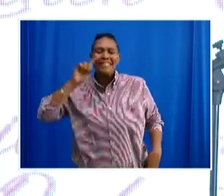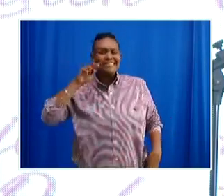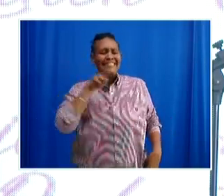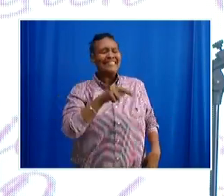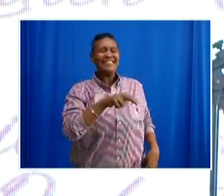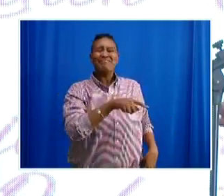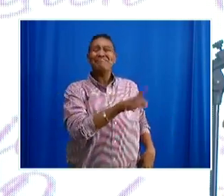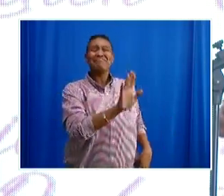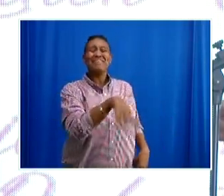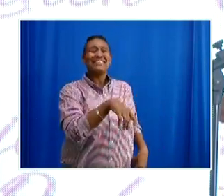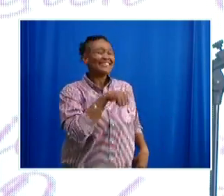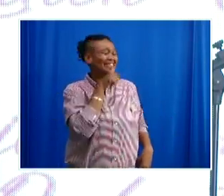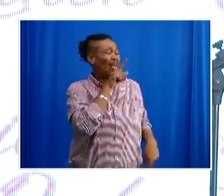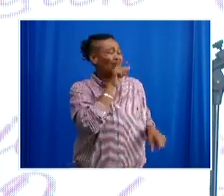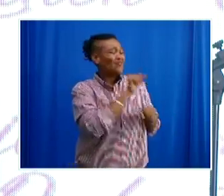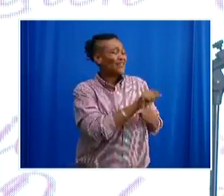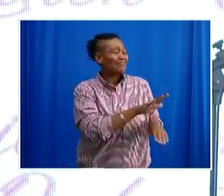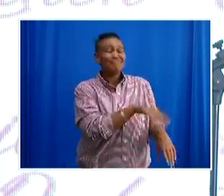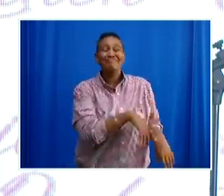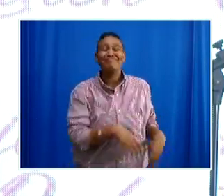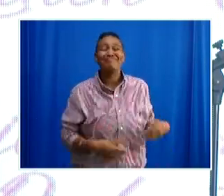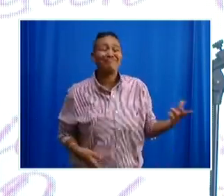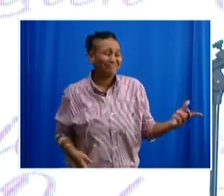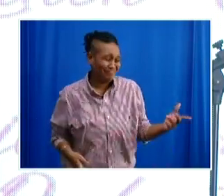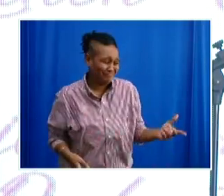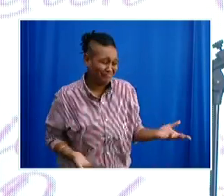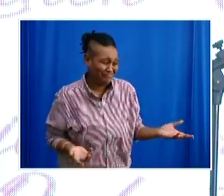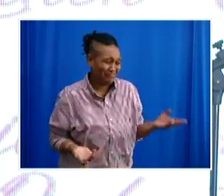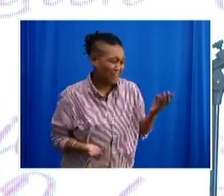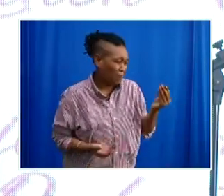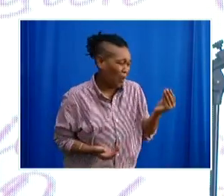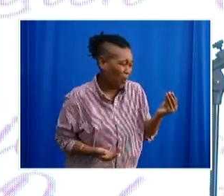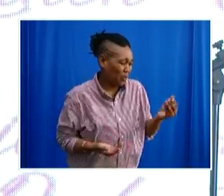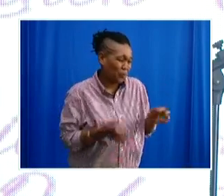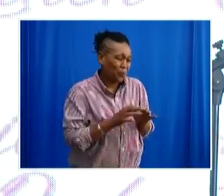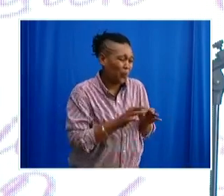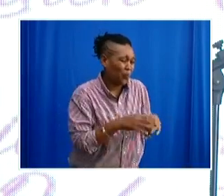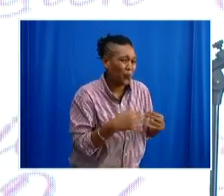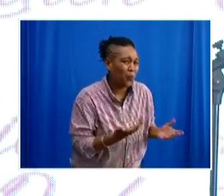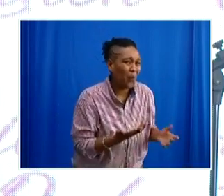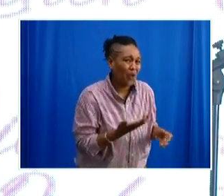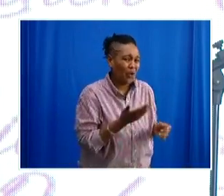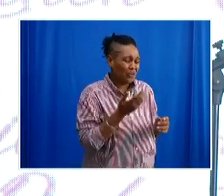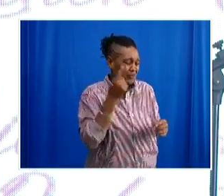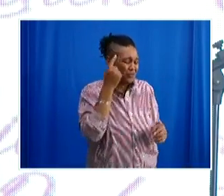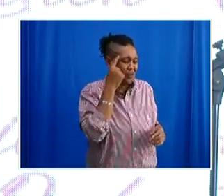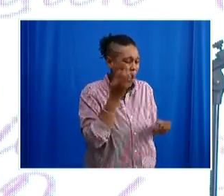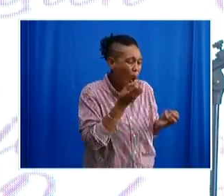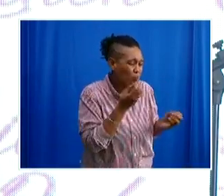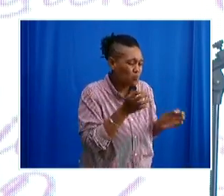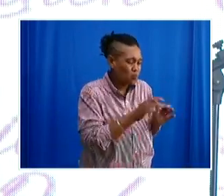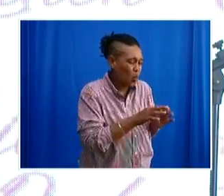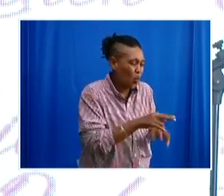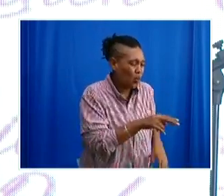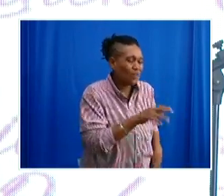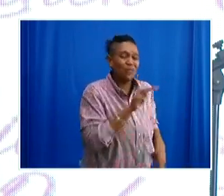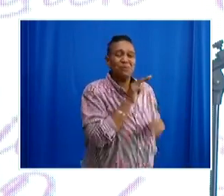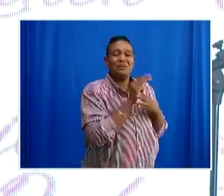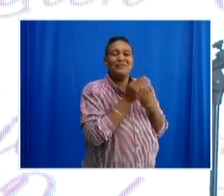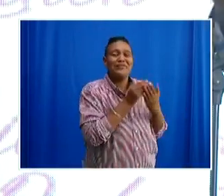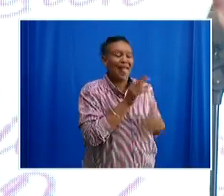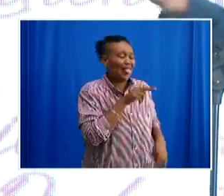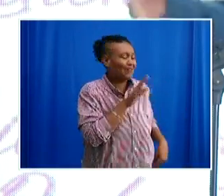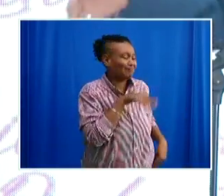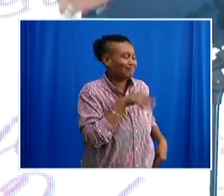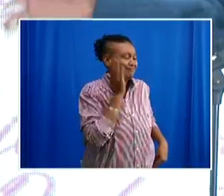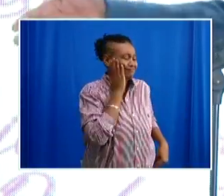not real enough, not hard dollars and cents. And it would always at